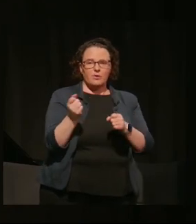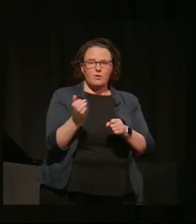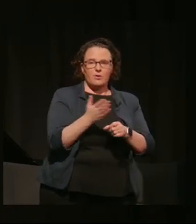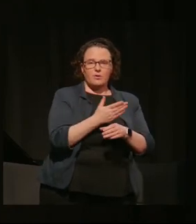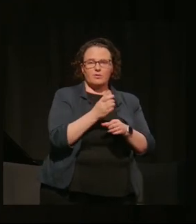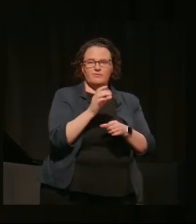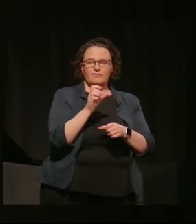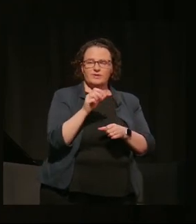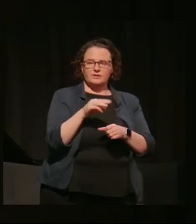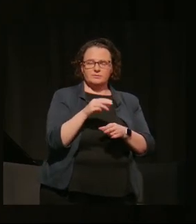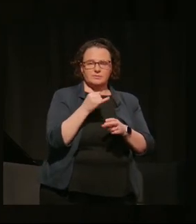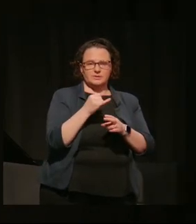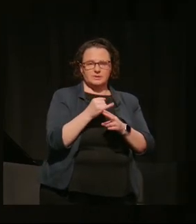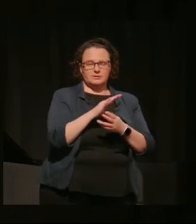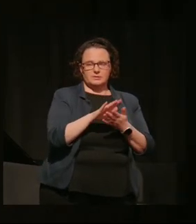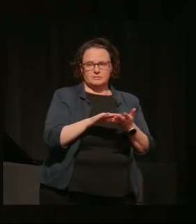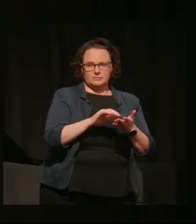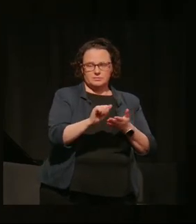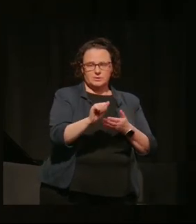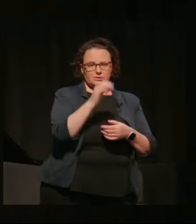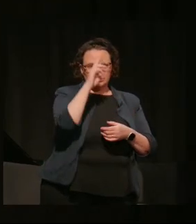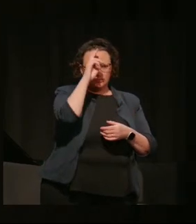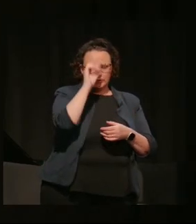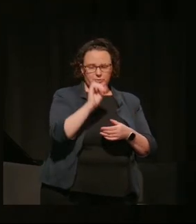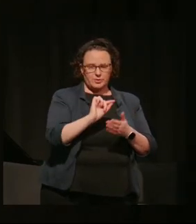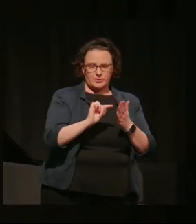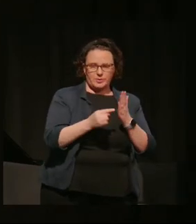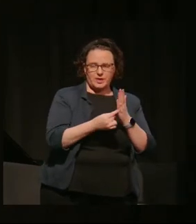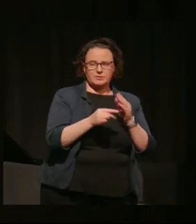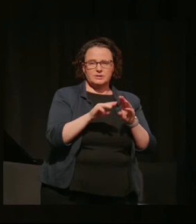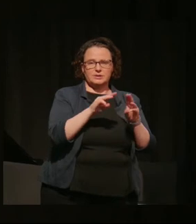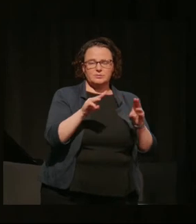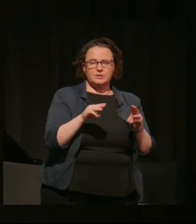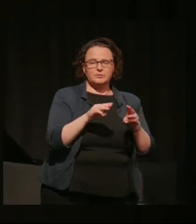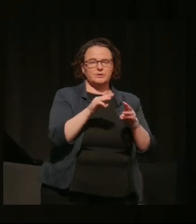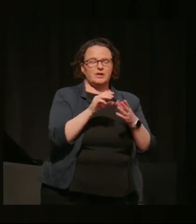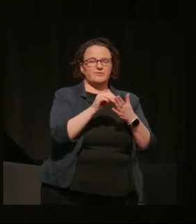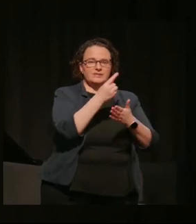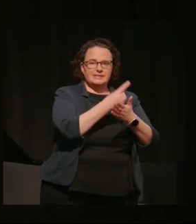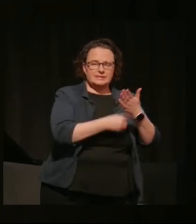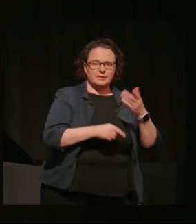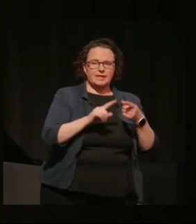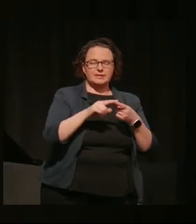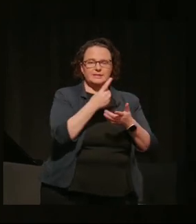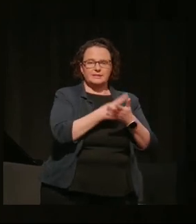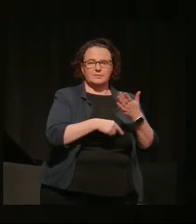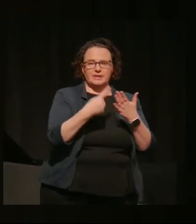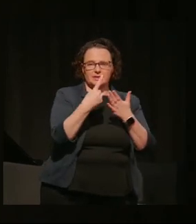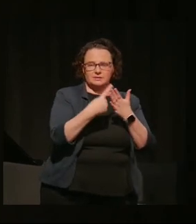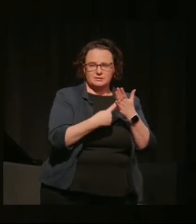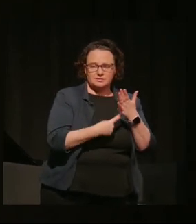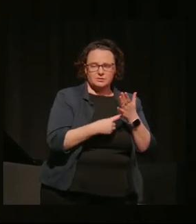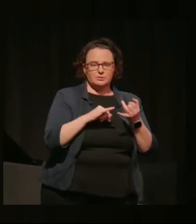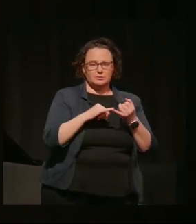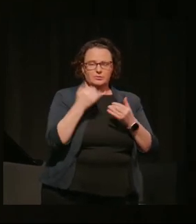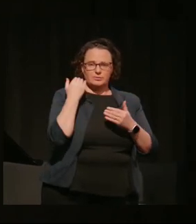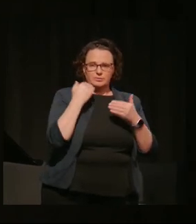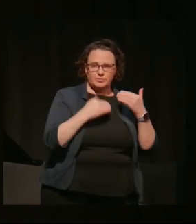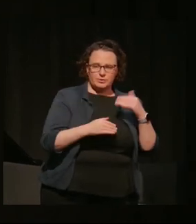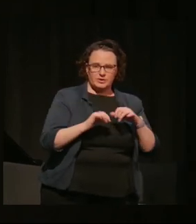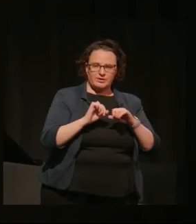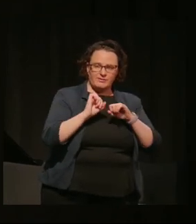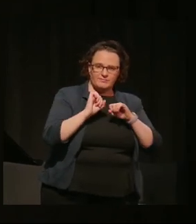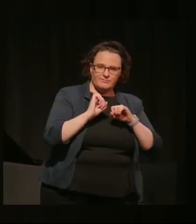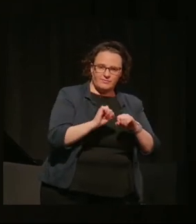Holocaust. In memory of thousands of people with disabilities and disabling conditions who were murdered,